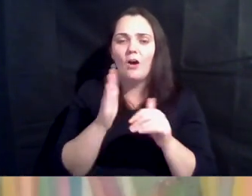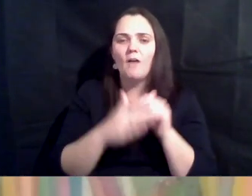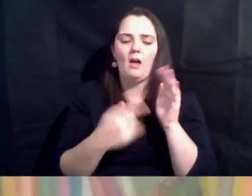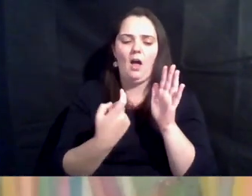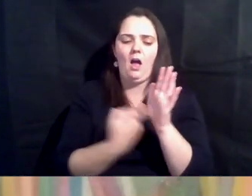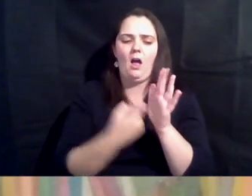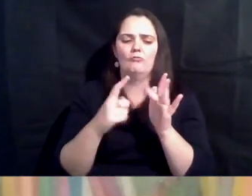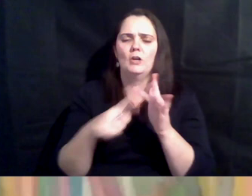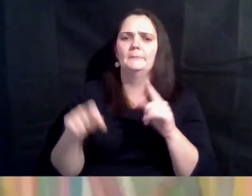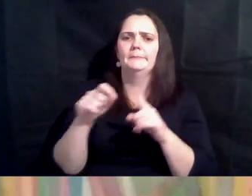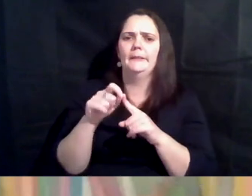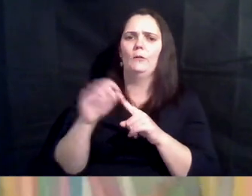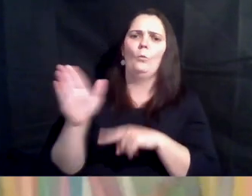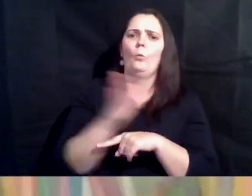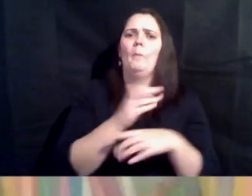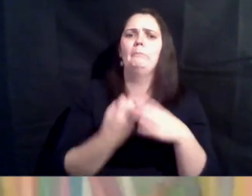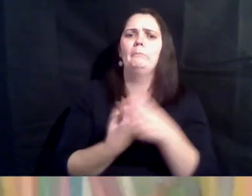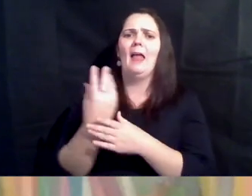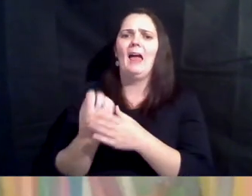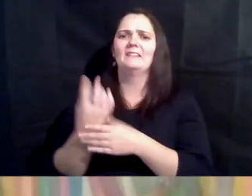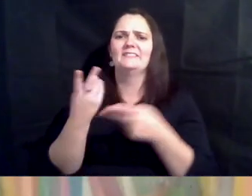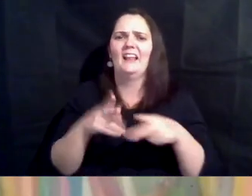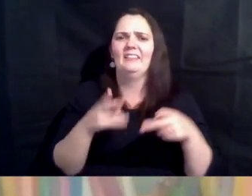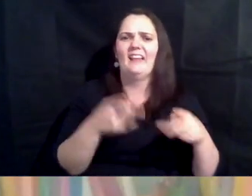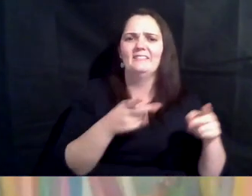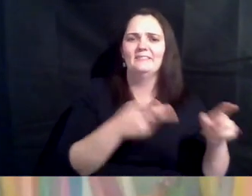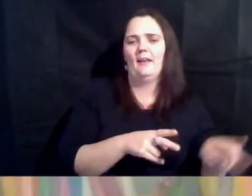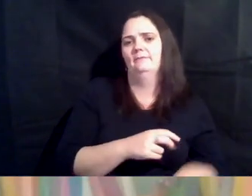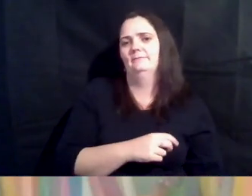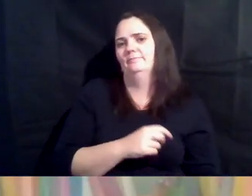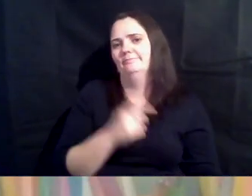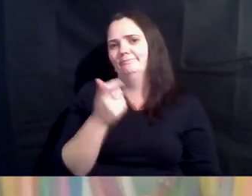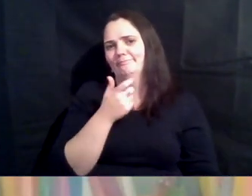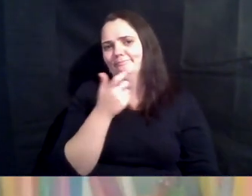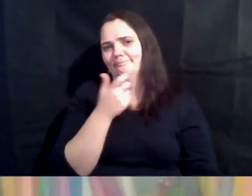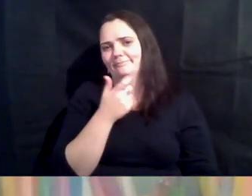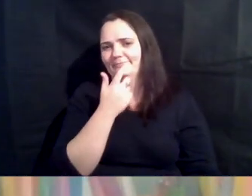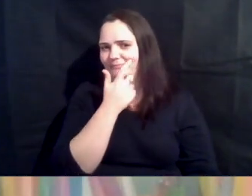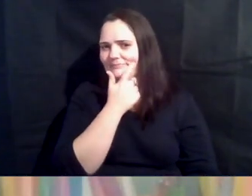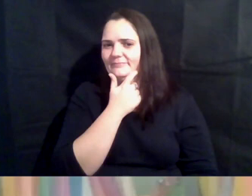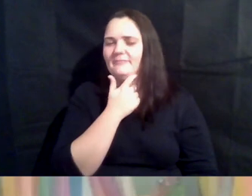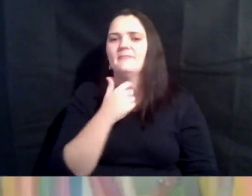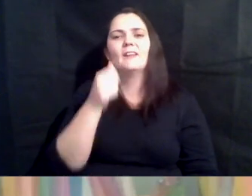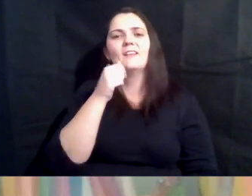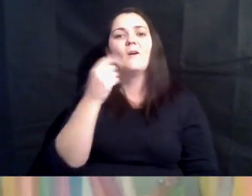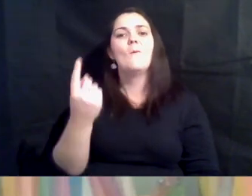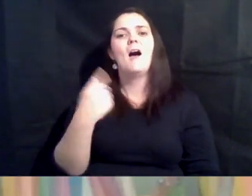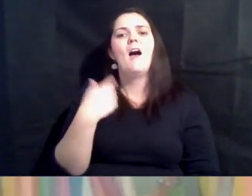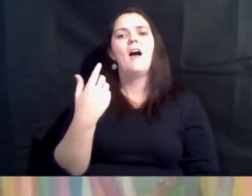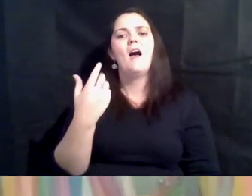RIP, all my houseplants that I've killed too. I find that the hardest plant to keep alive is that fiddle leaf